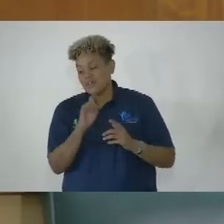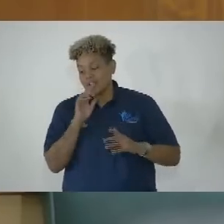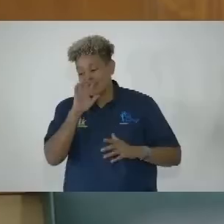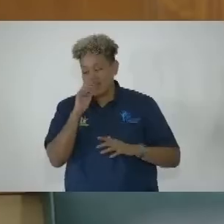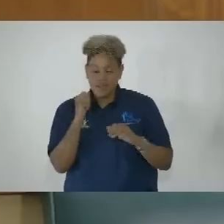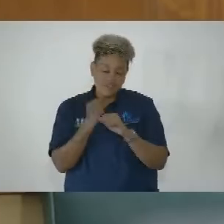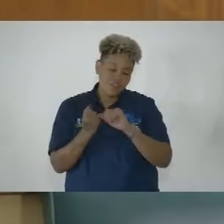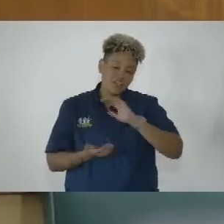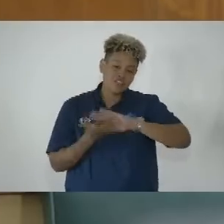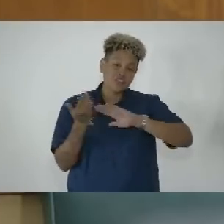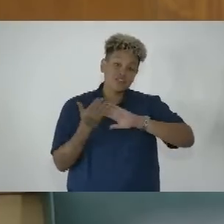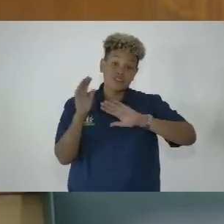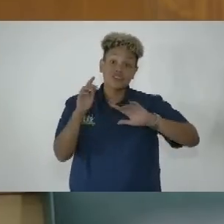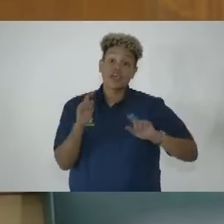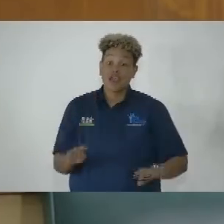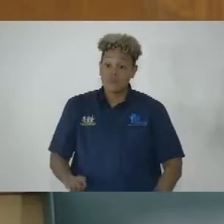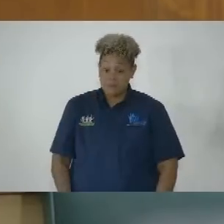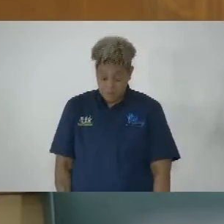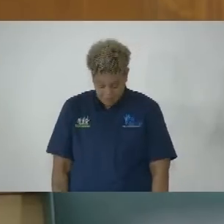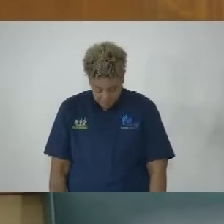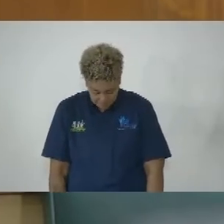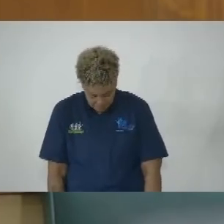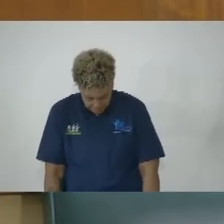years. And